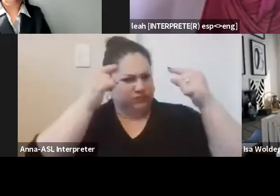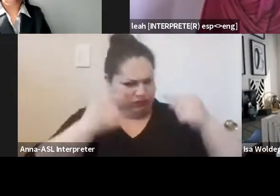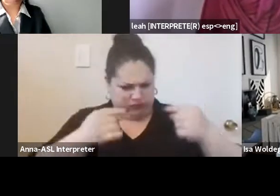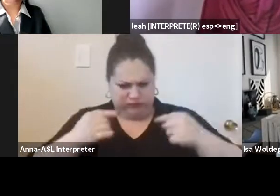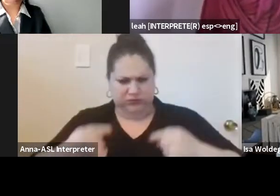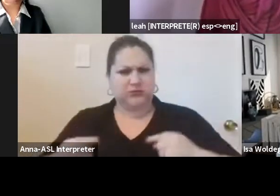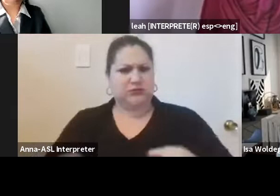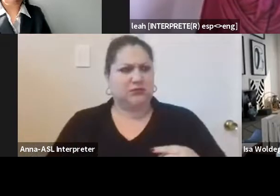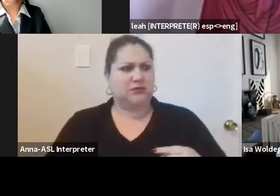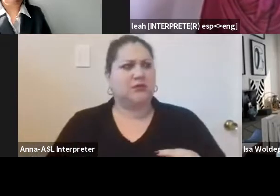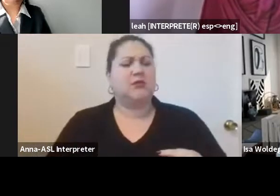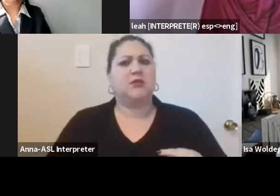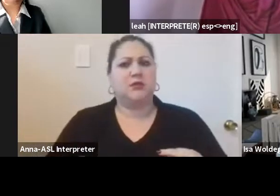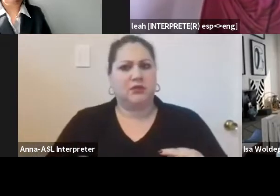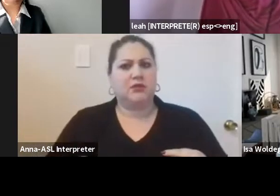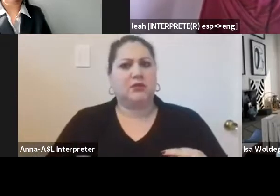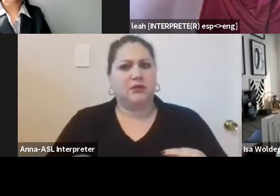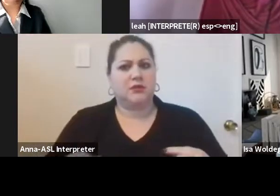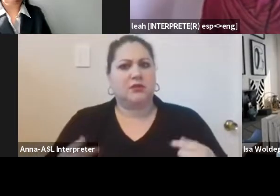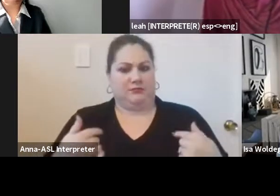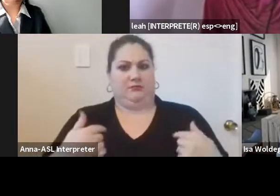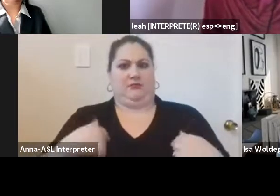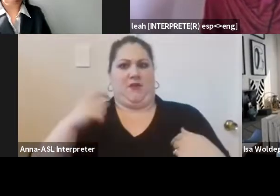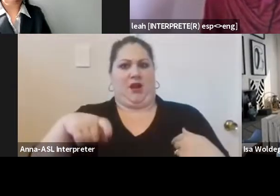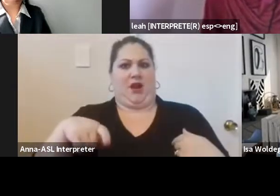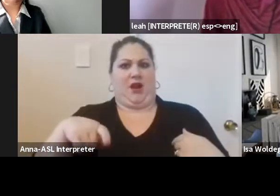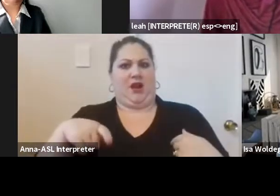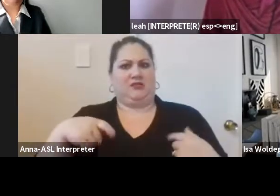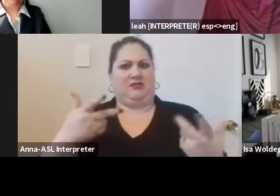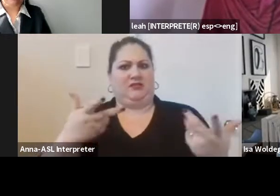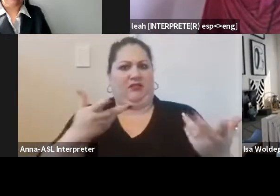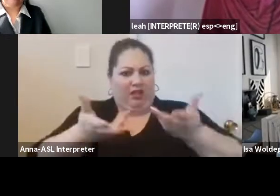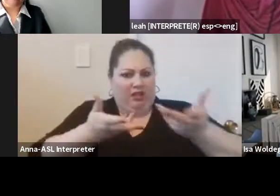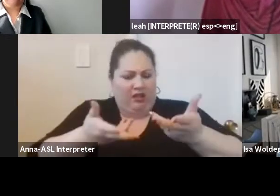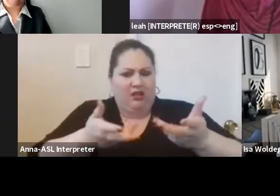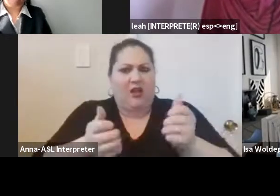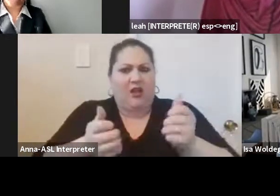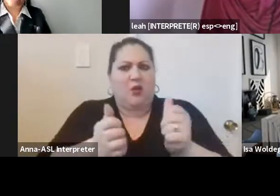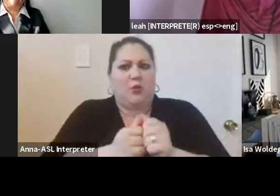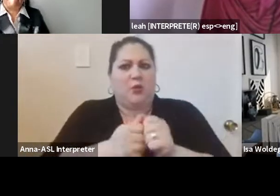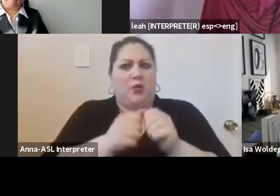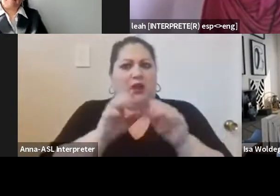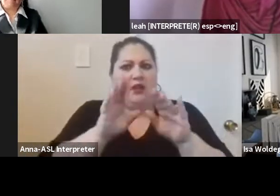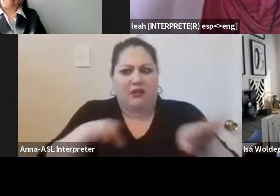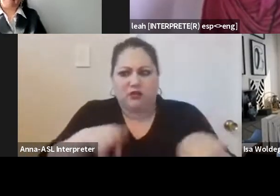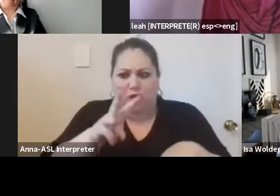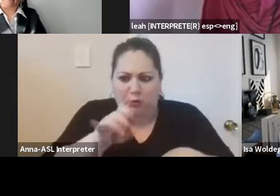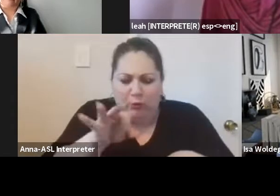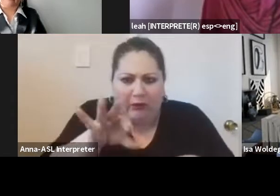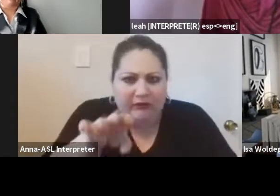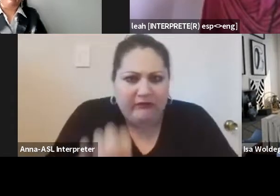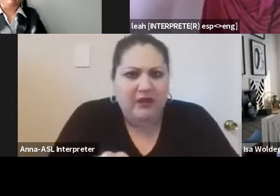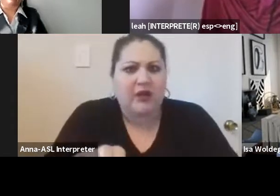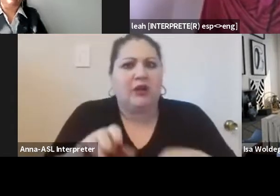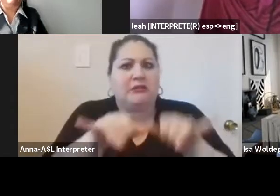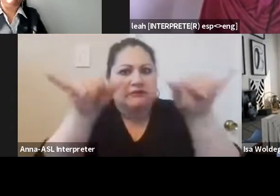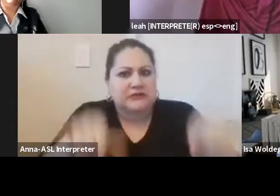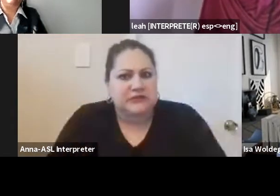and I had to deal with the child welfare system, which also include the foster care system. I became homeless,